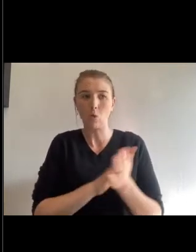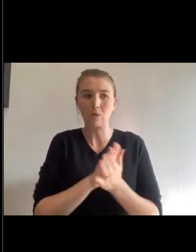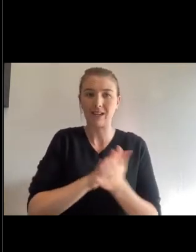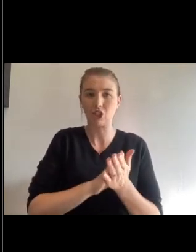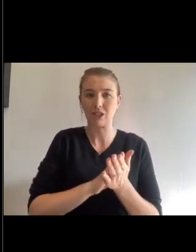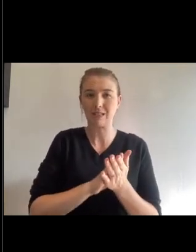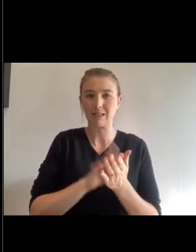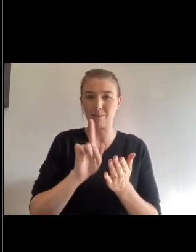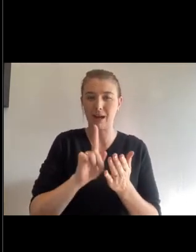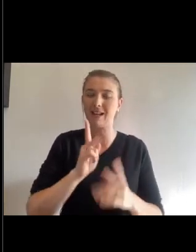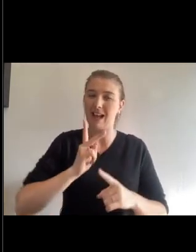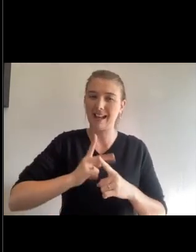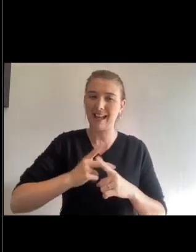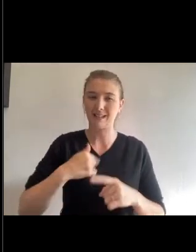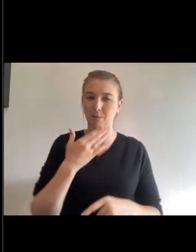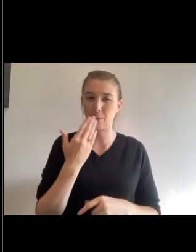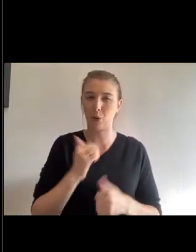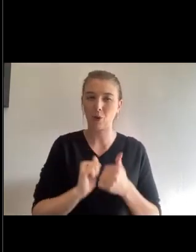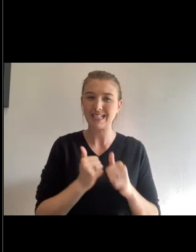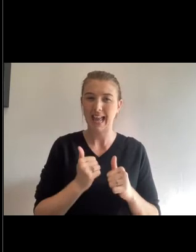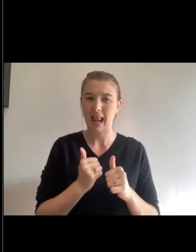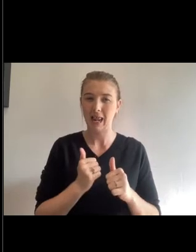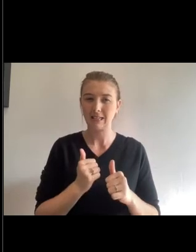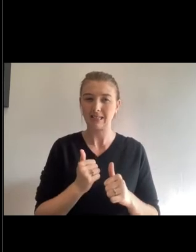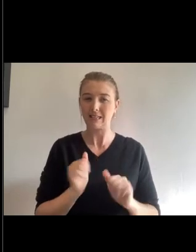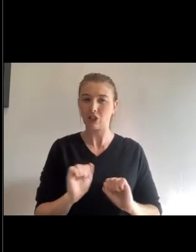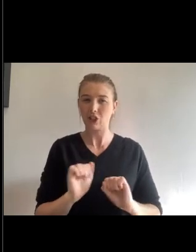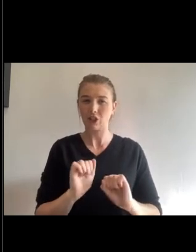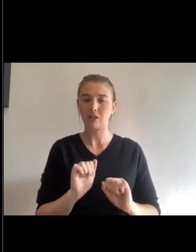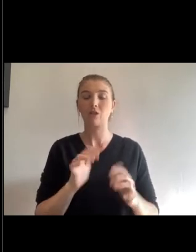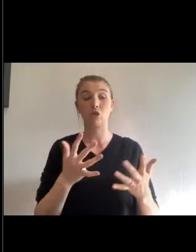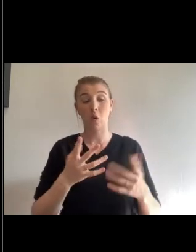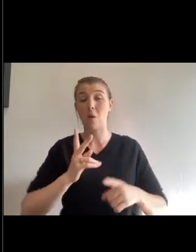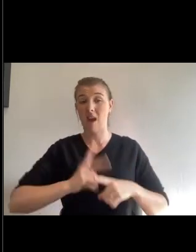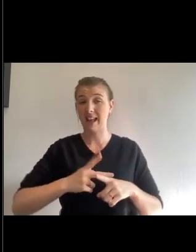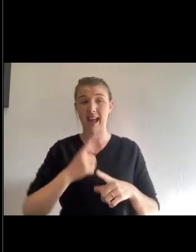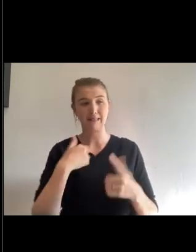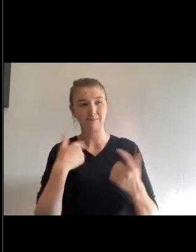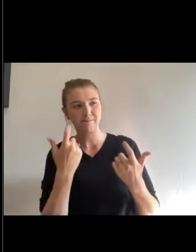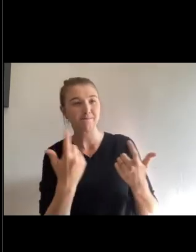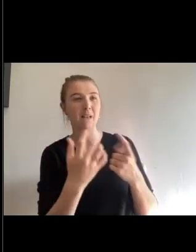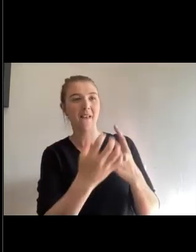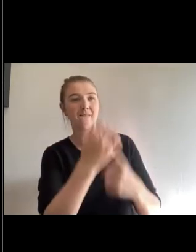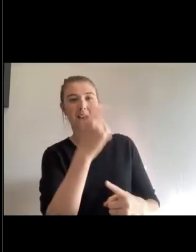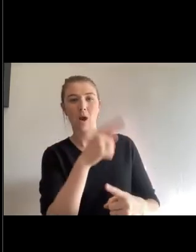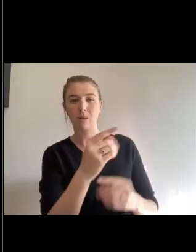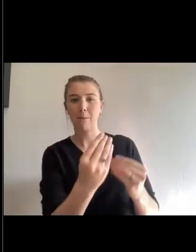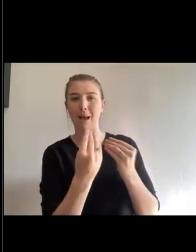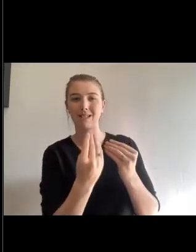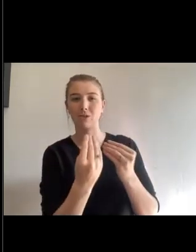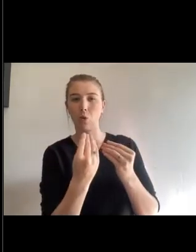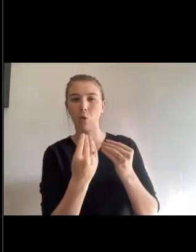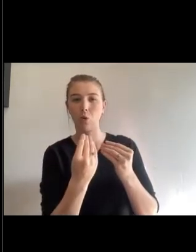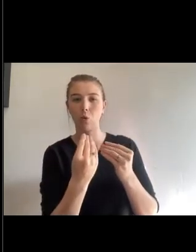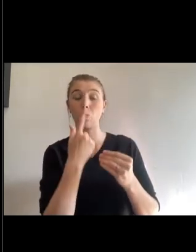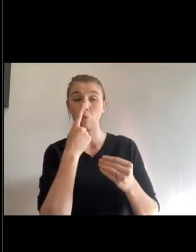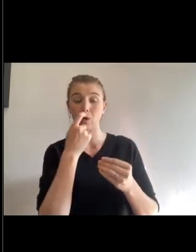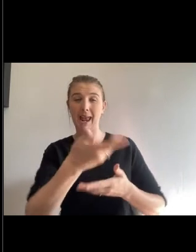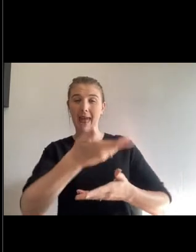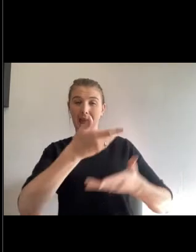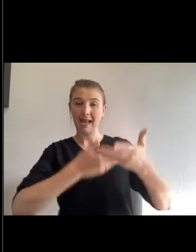again. So what I did was to actually, again, found a mentor, somebody within the company who can actually explain to me what